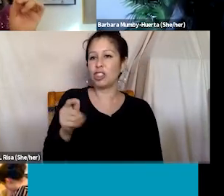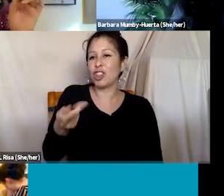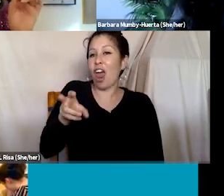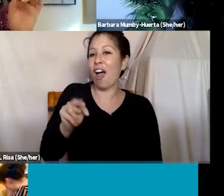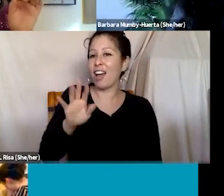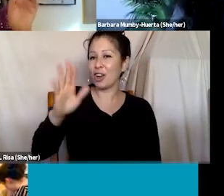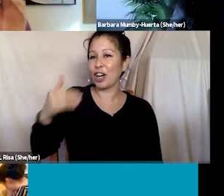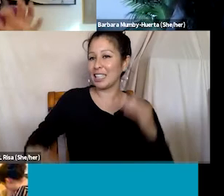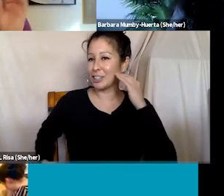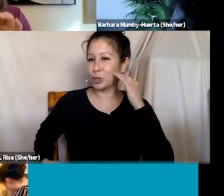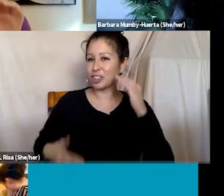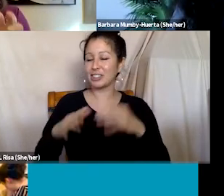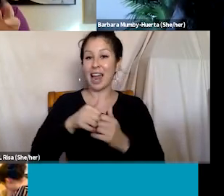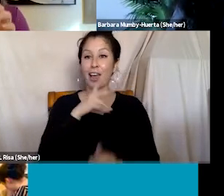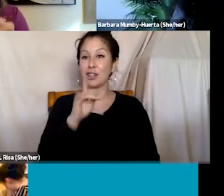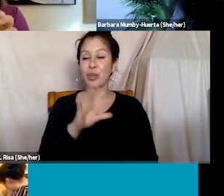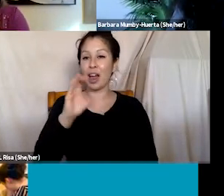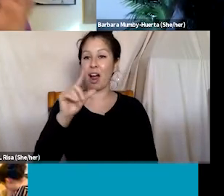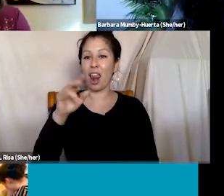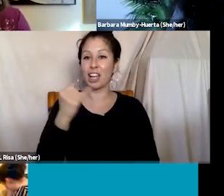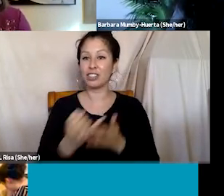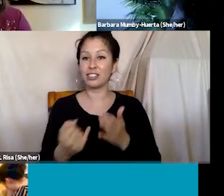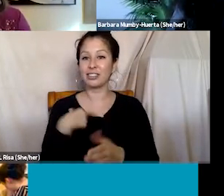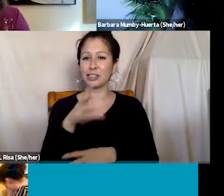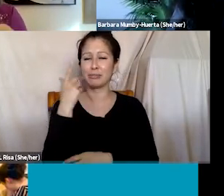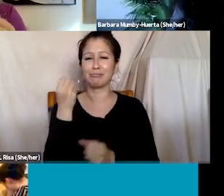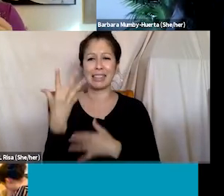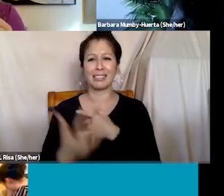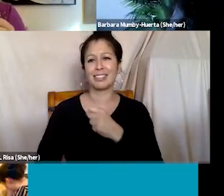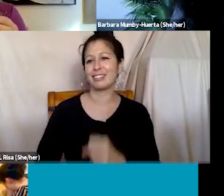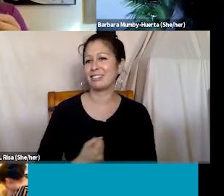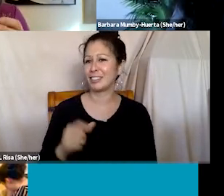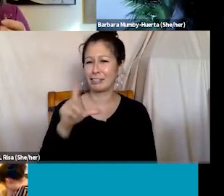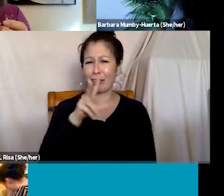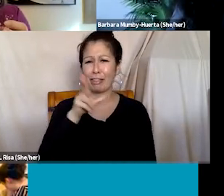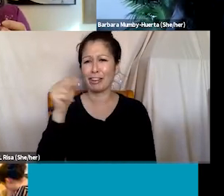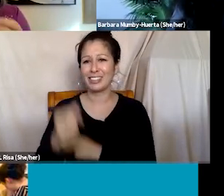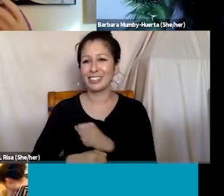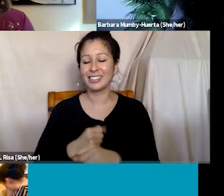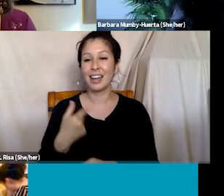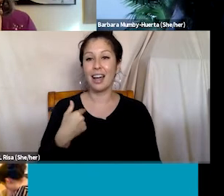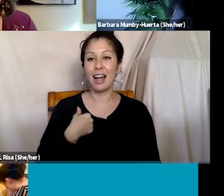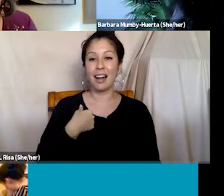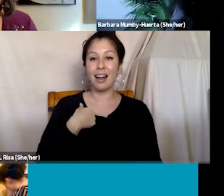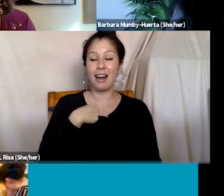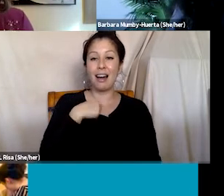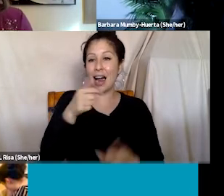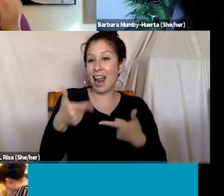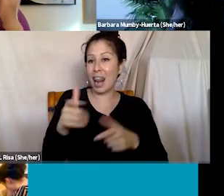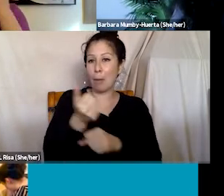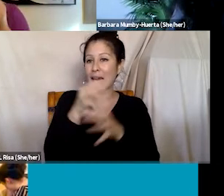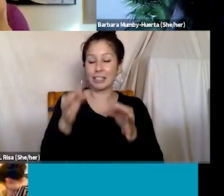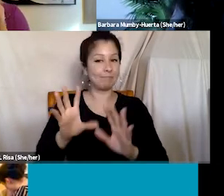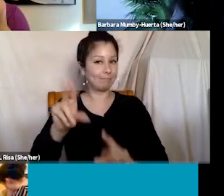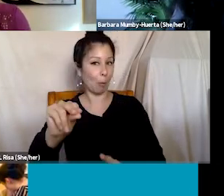intuition. The way I do collage, and I've been doing this for decades, is I don't allow you to make any